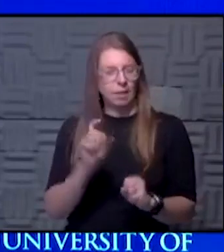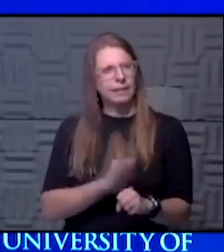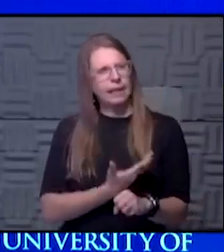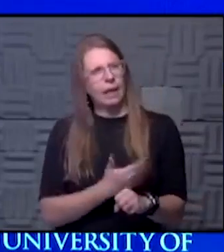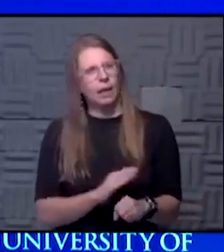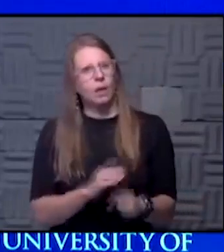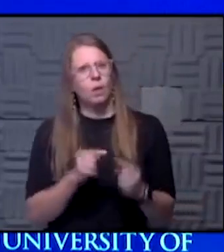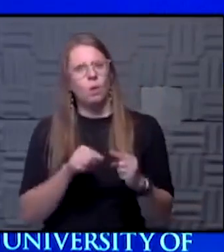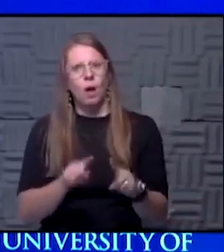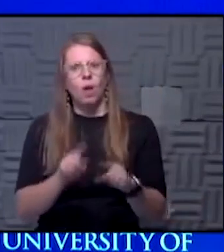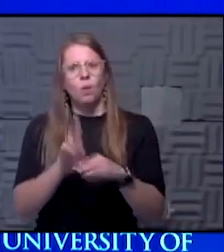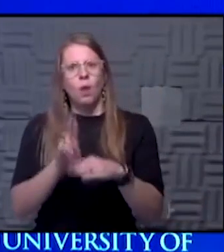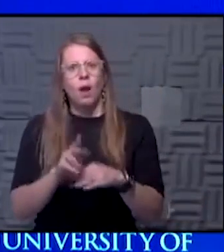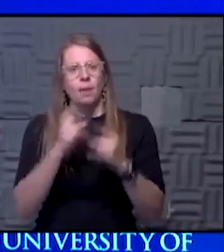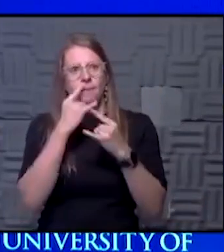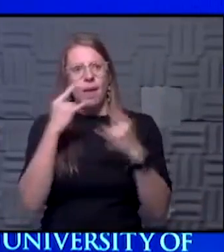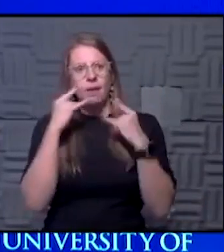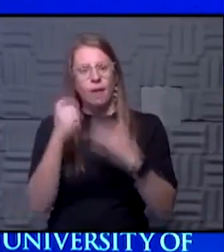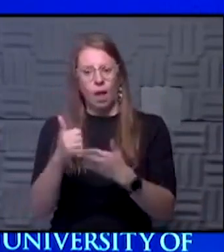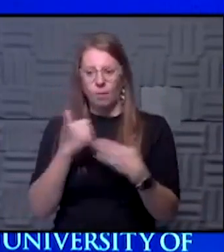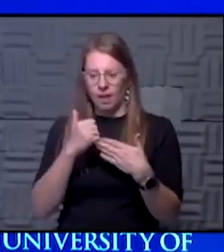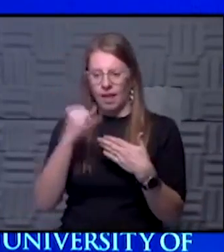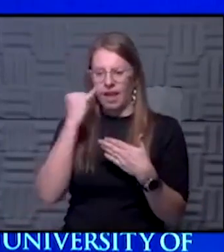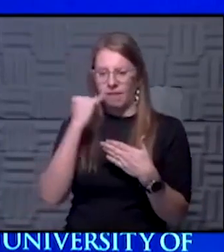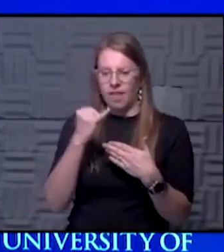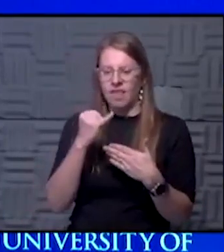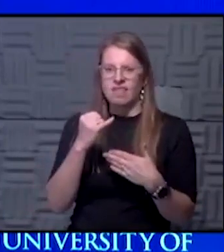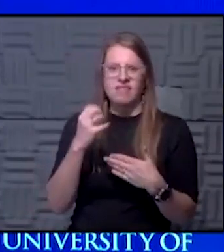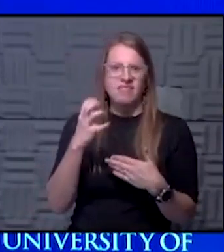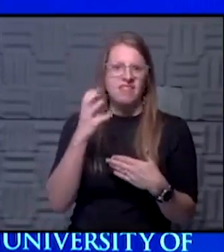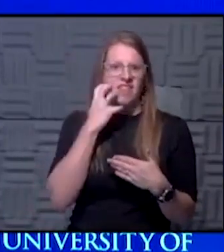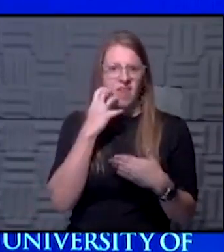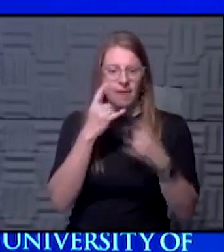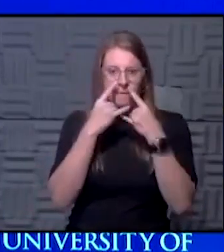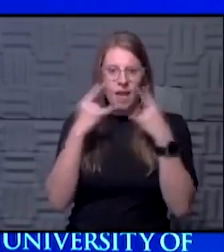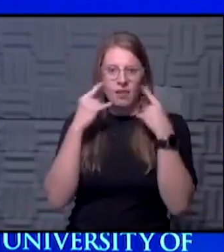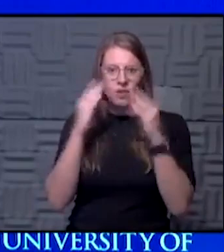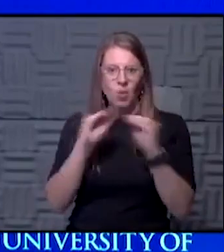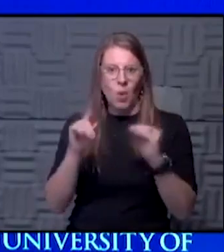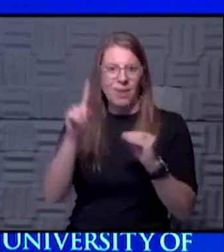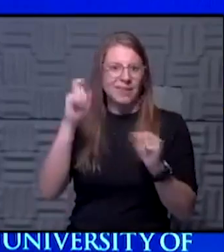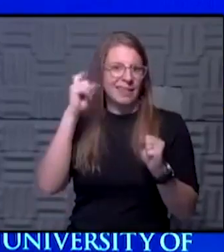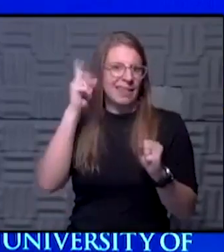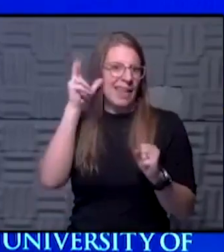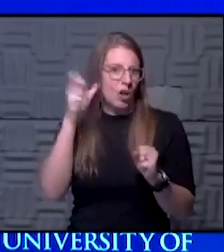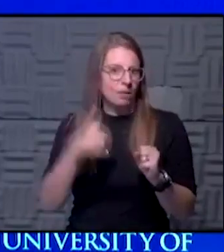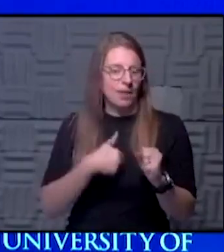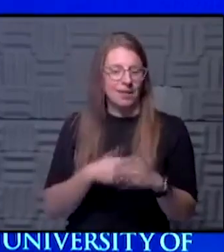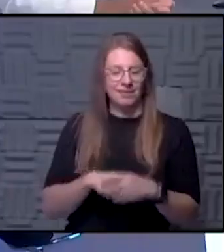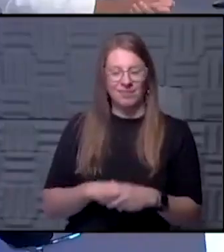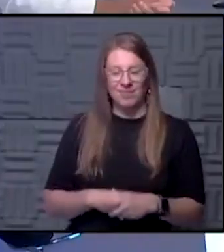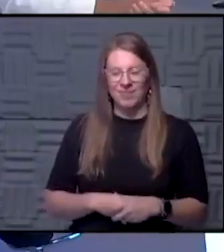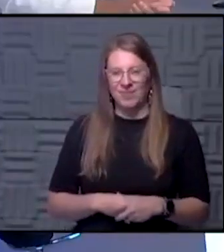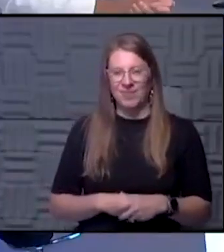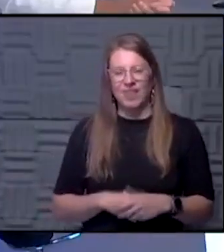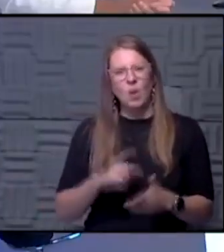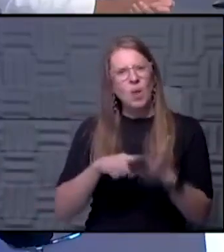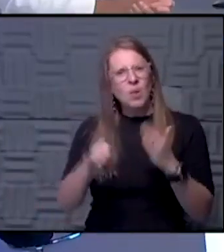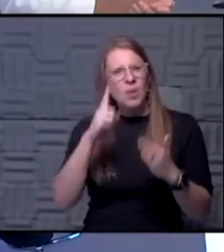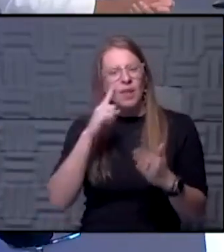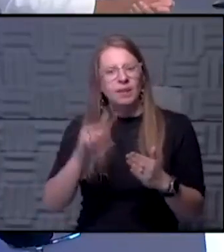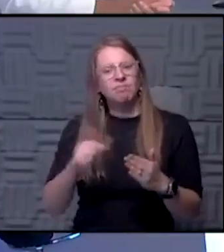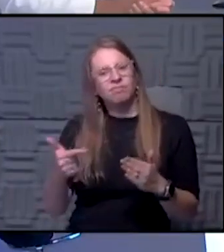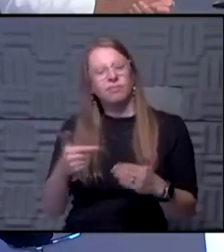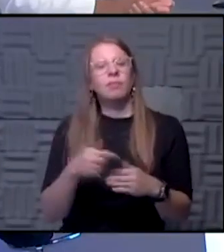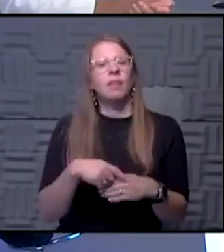Singing while wearing a mask. Man, that could help me if it was really a thick mask and nobody could hear me. Right. But I don't know about the people in Choir Hawk. I would certainly